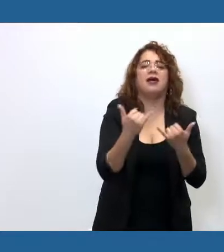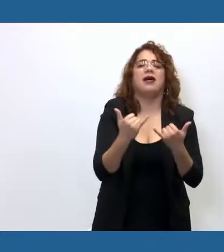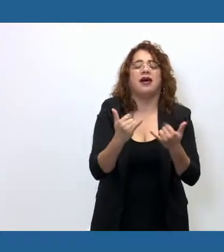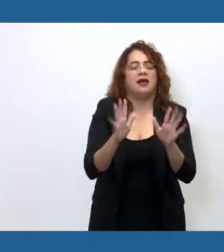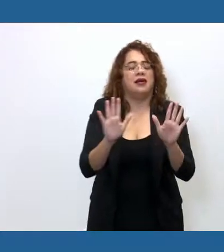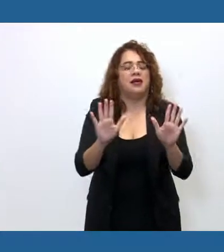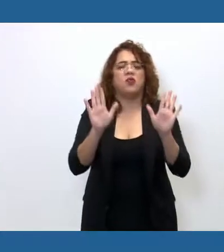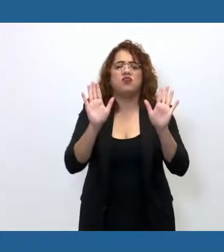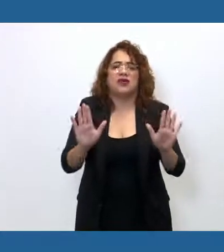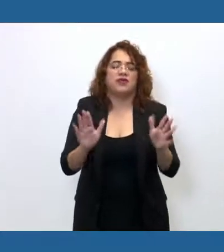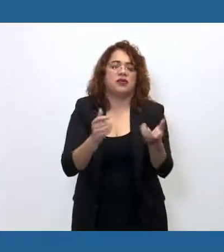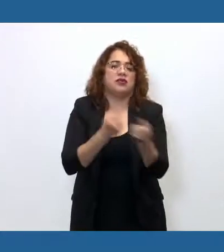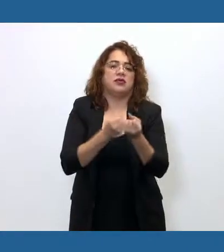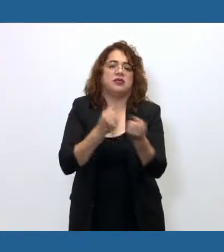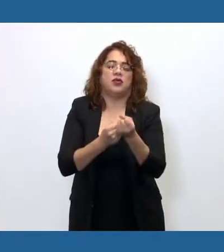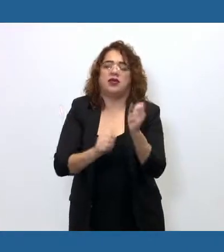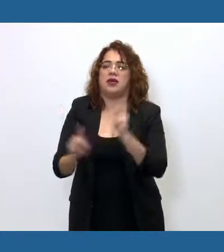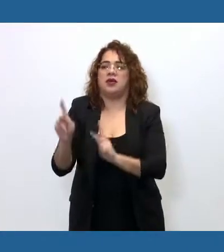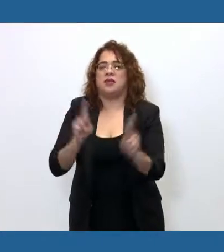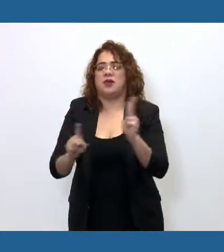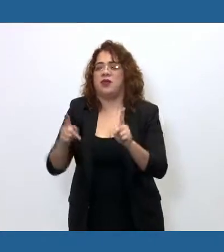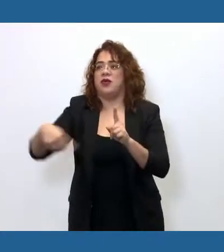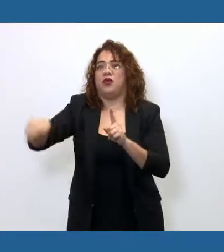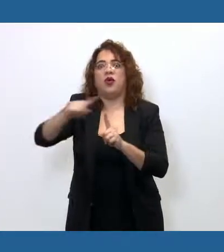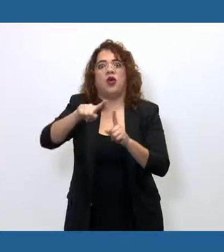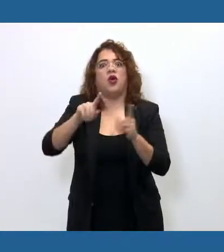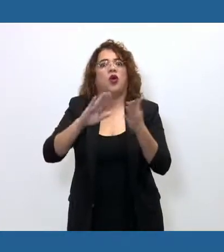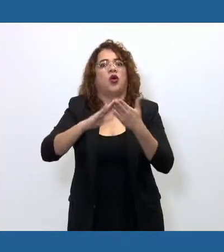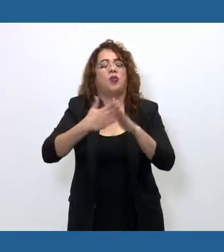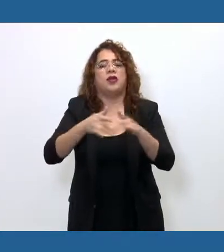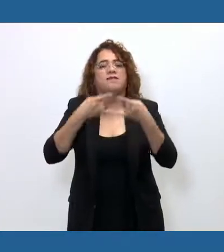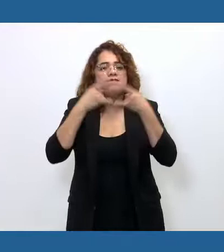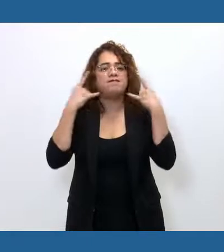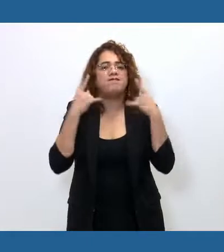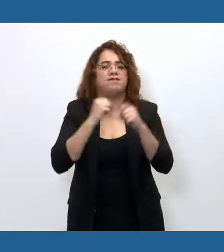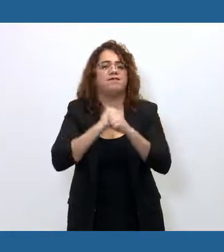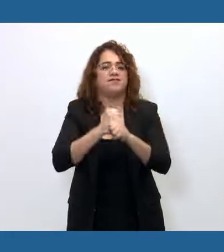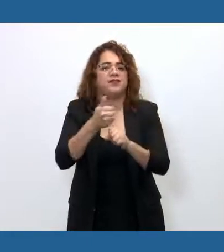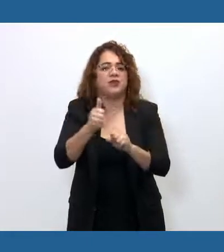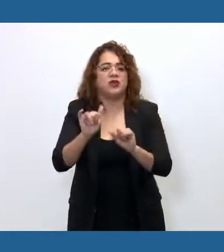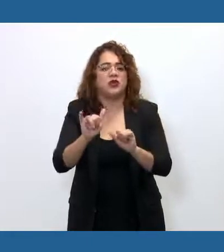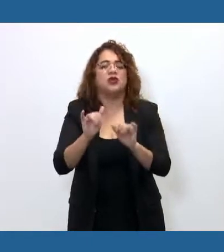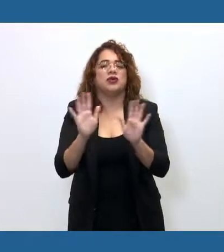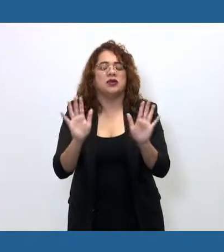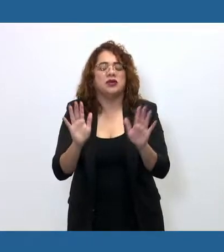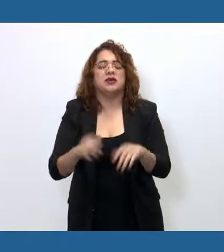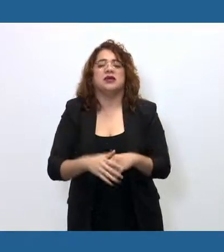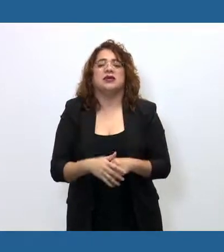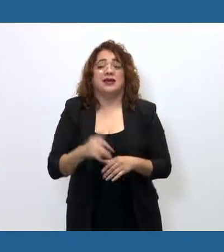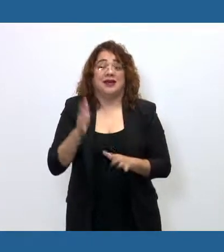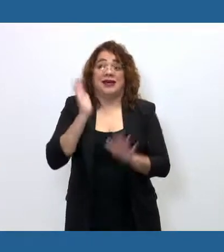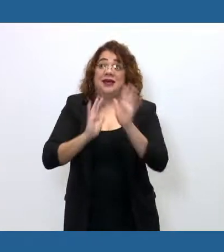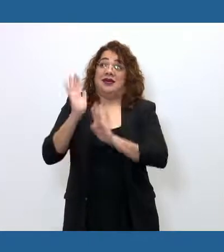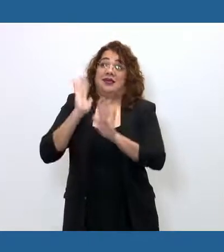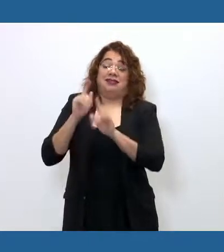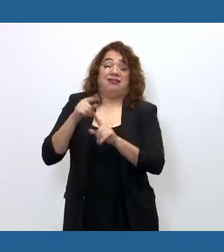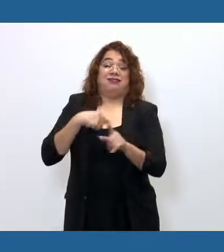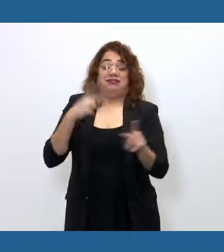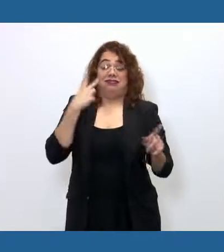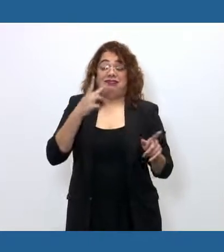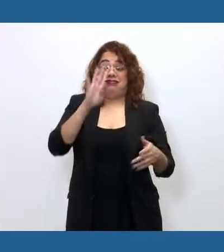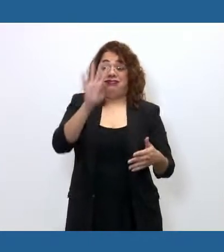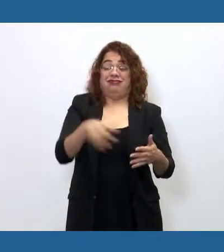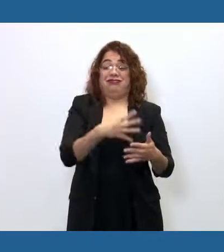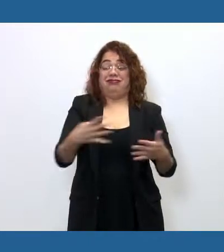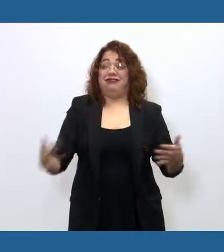and our businesses. Both of these, the case and positivity rates are lower now than they ever were compared to prior to the